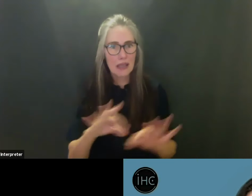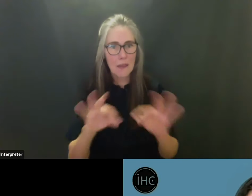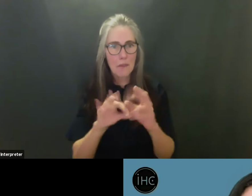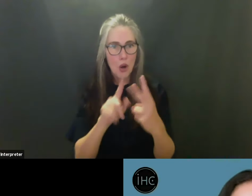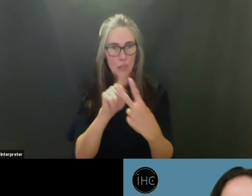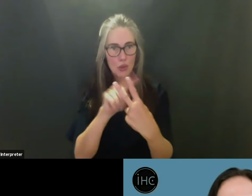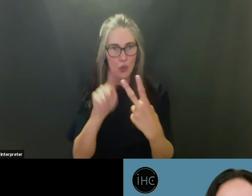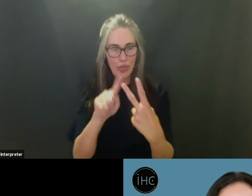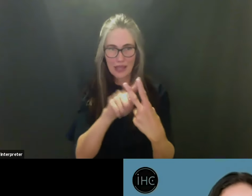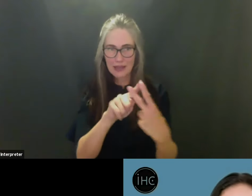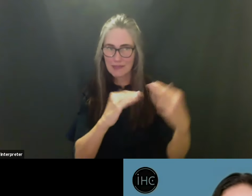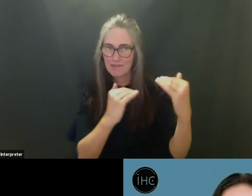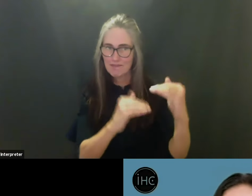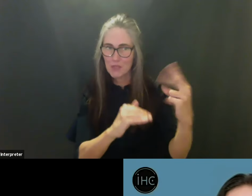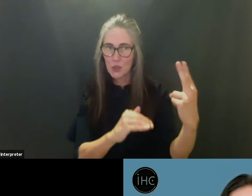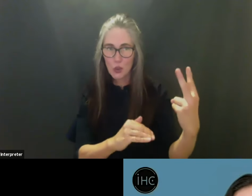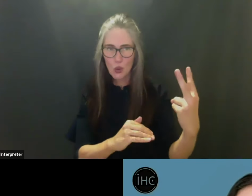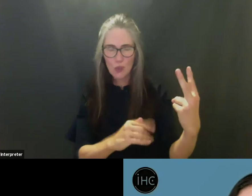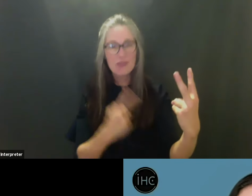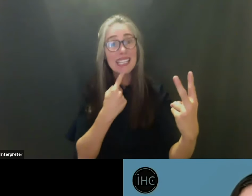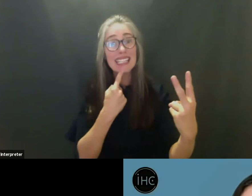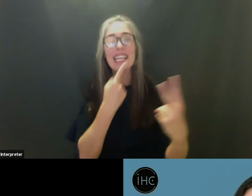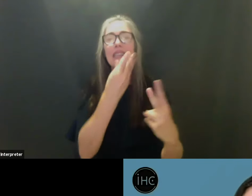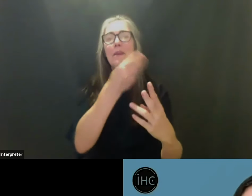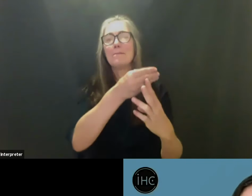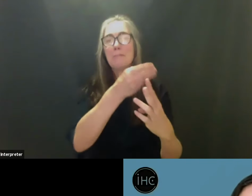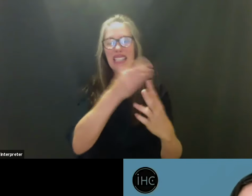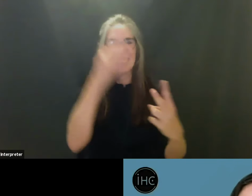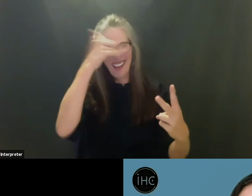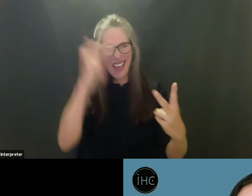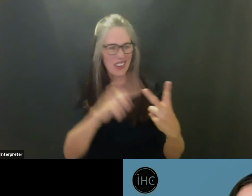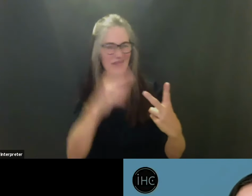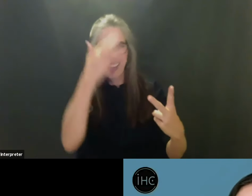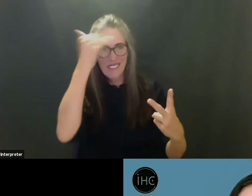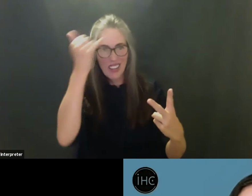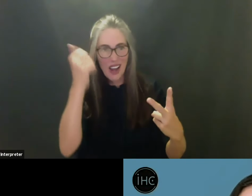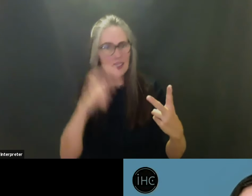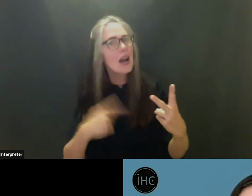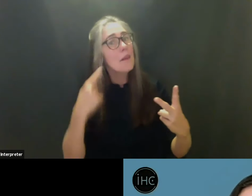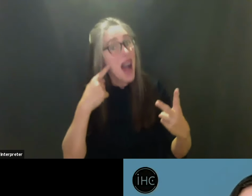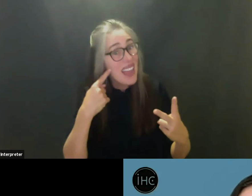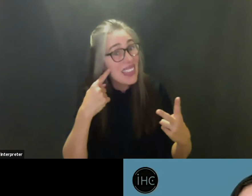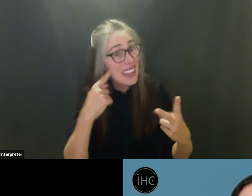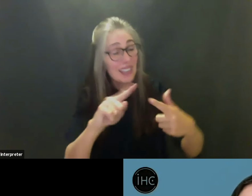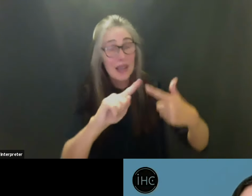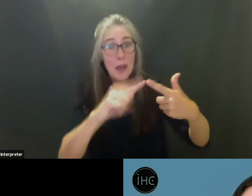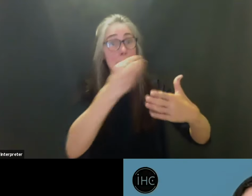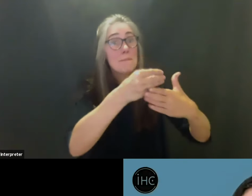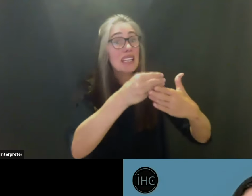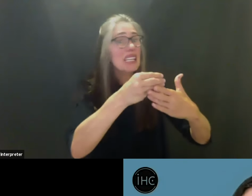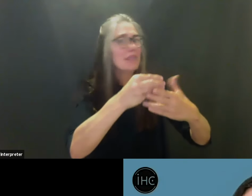And, um, so he thought the only important thing was money, but the second thing is people. And I think in this,